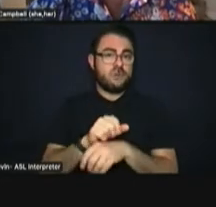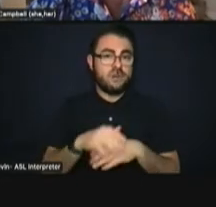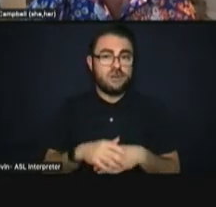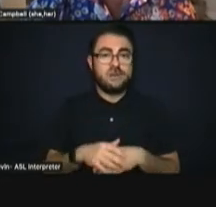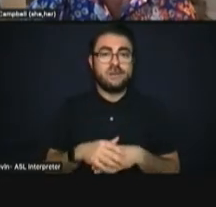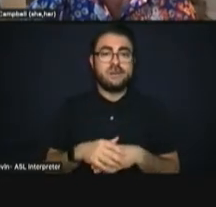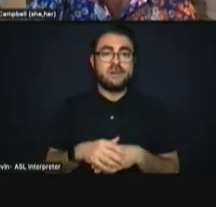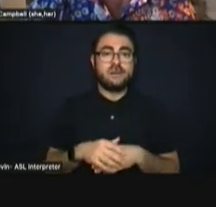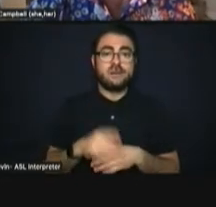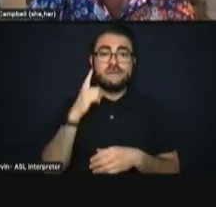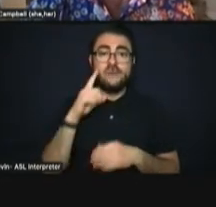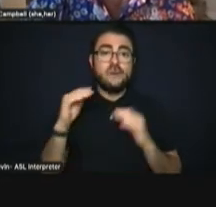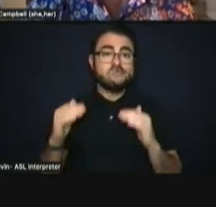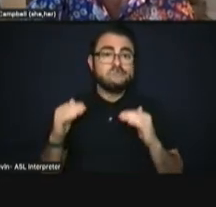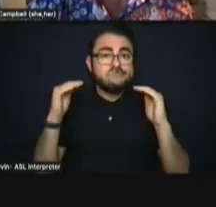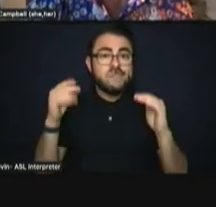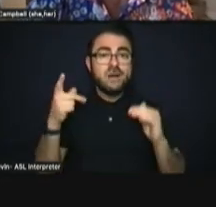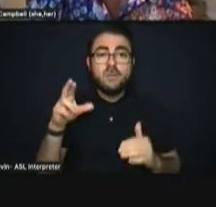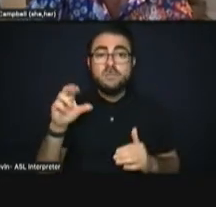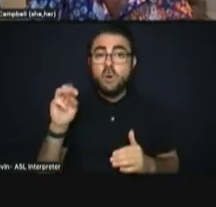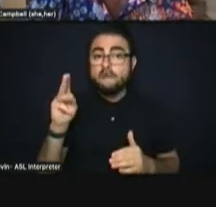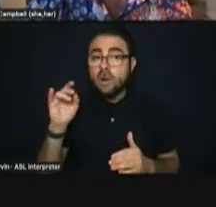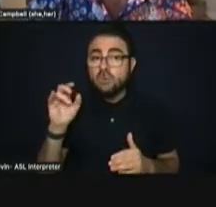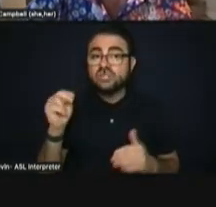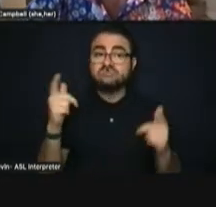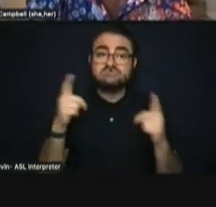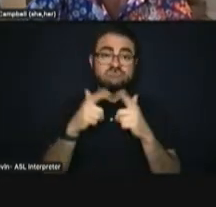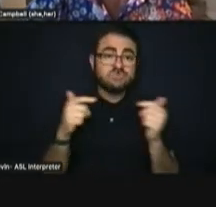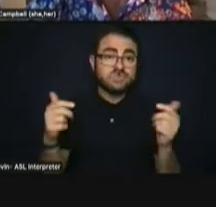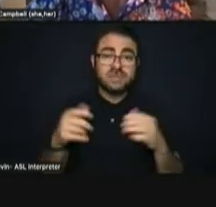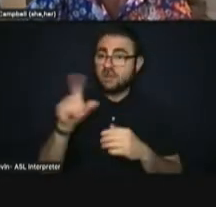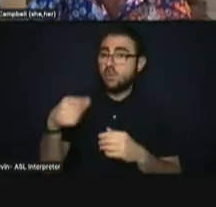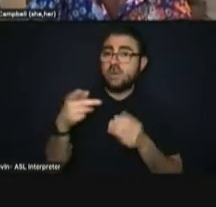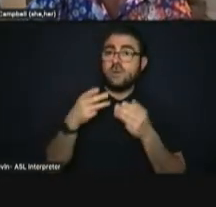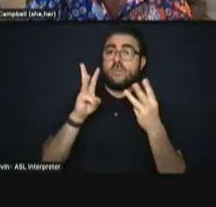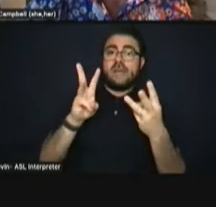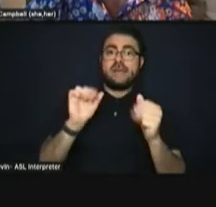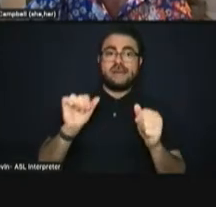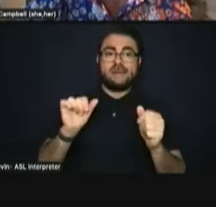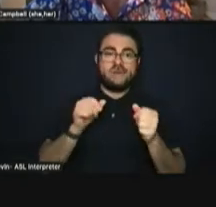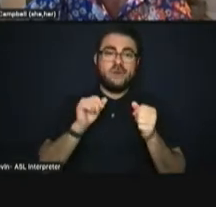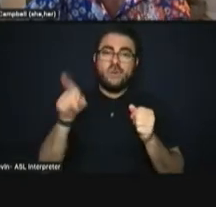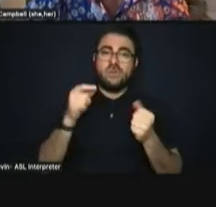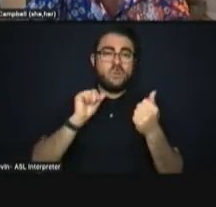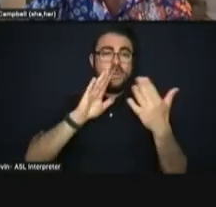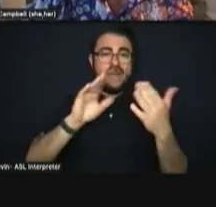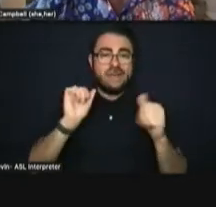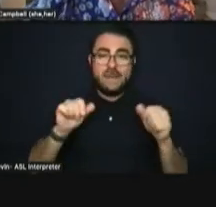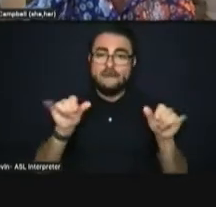promotions or ideal of being moving up. That's the only way you can measure where a